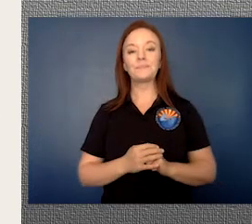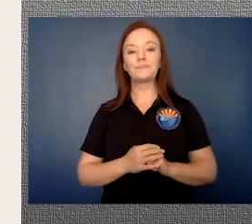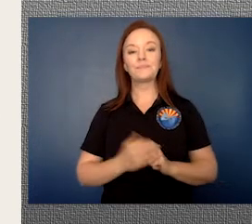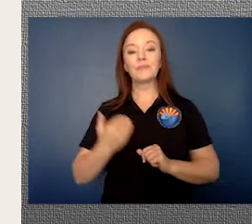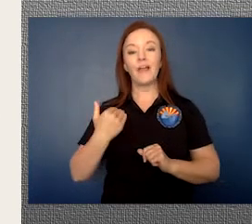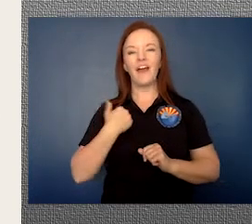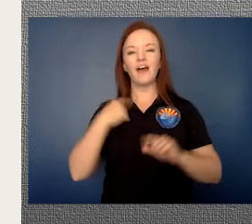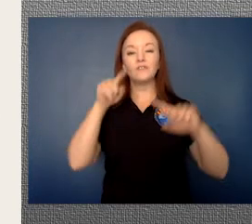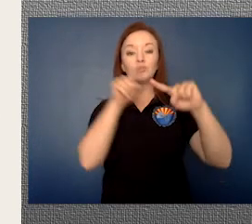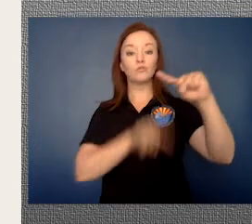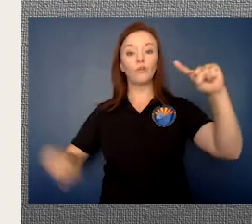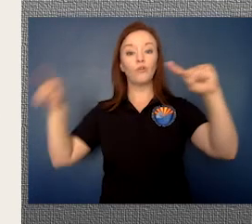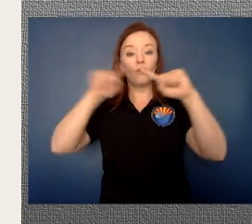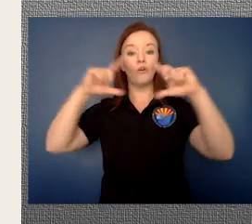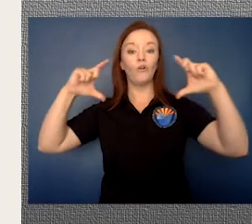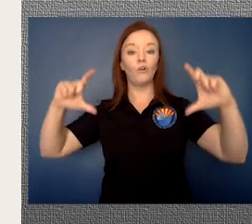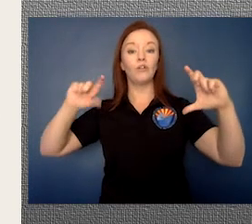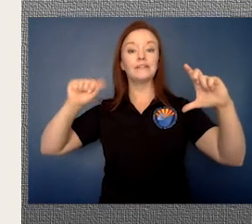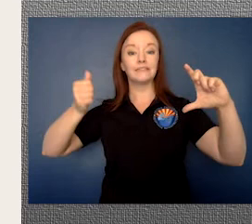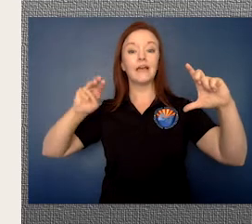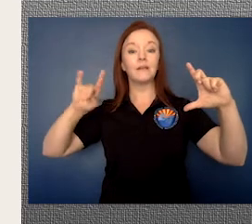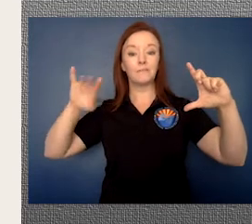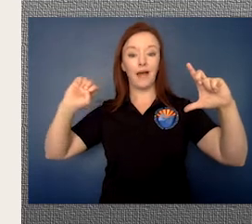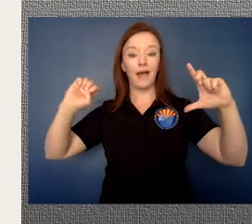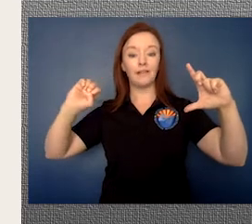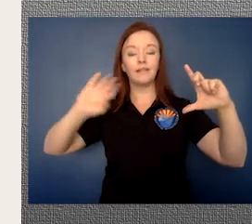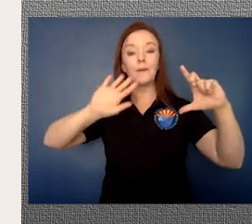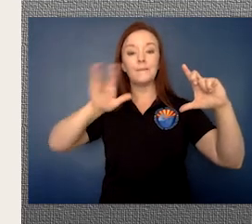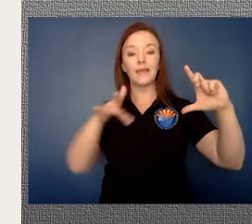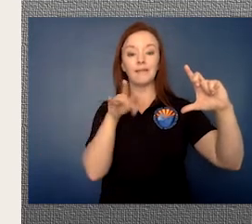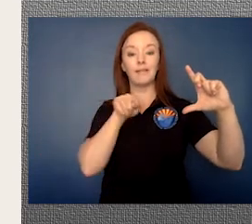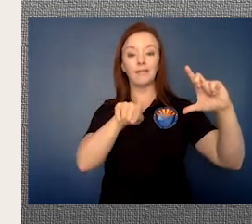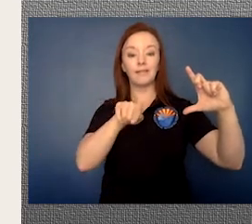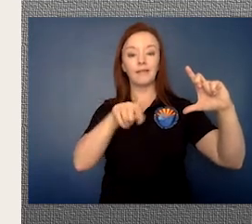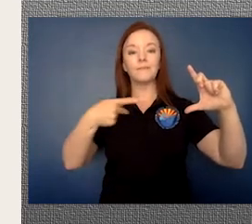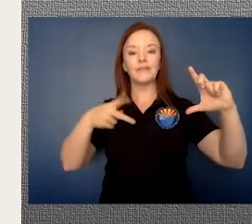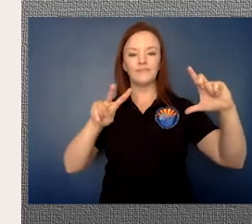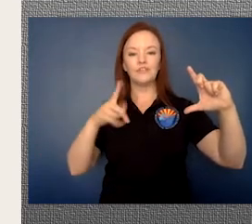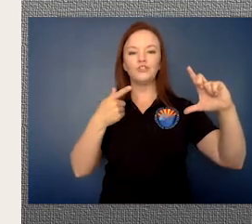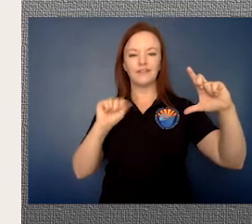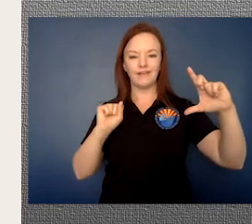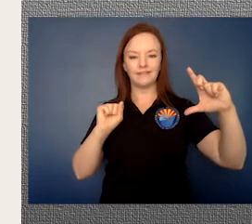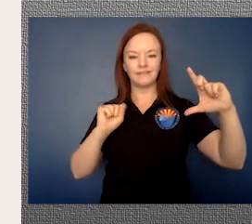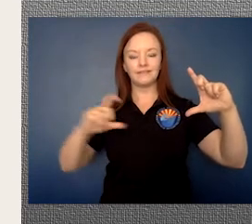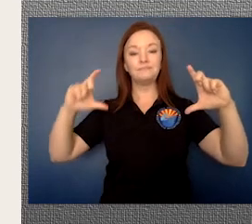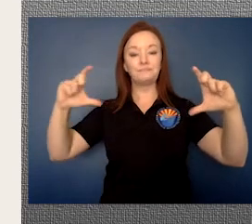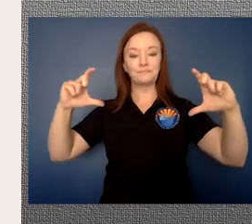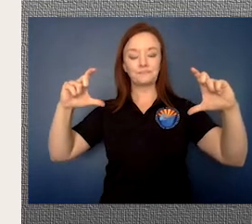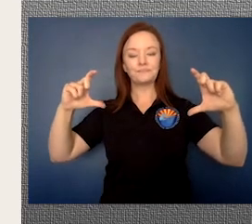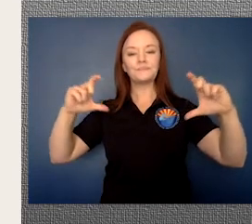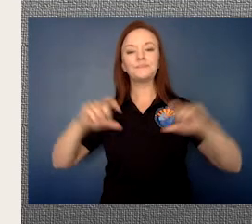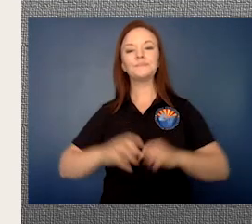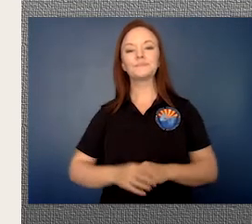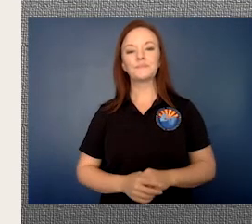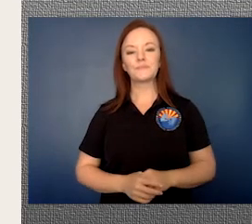by an imaginary circle on a map with Palo Verde at its center. The circle has a radius of 10 miles.